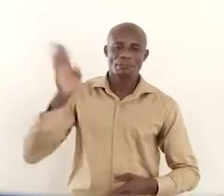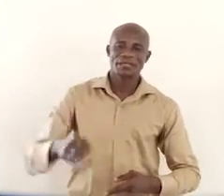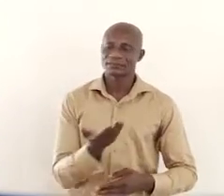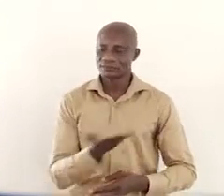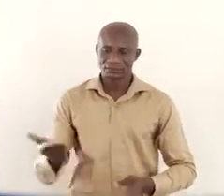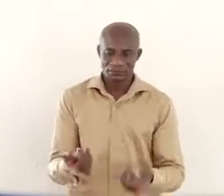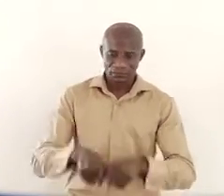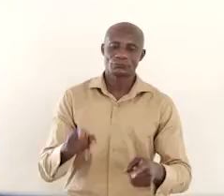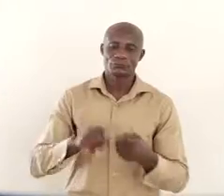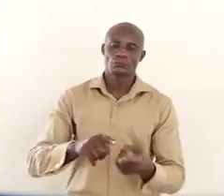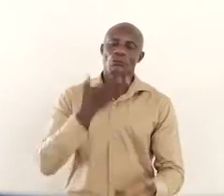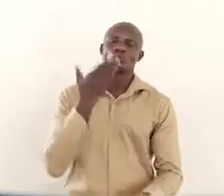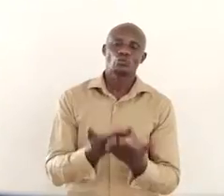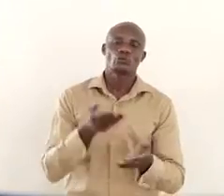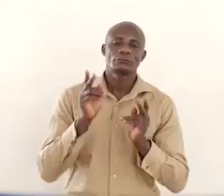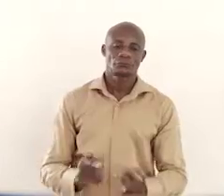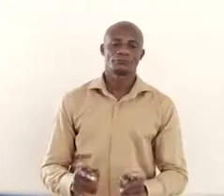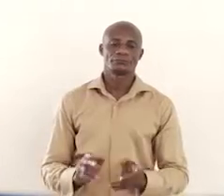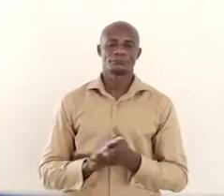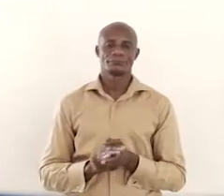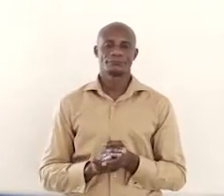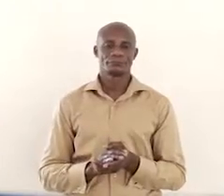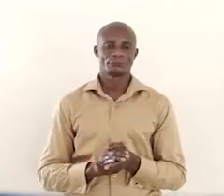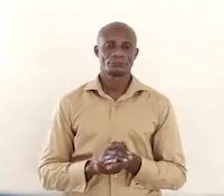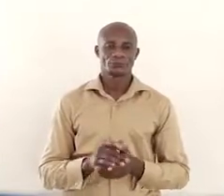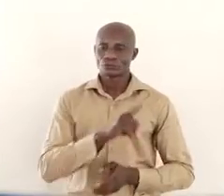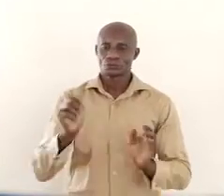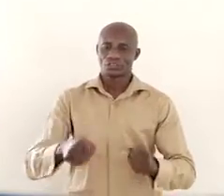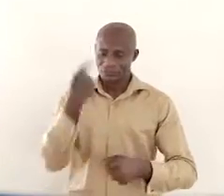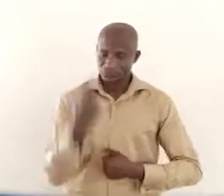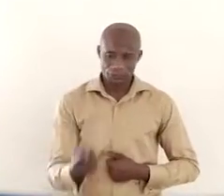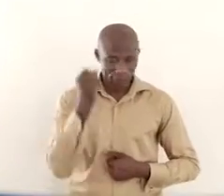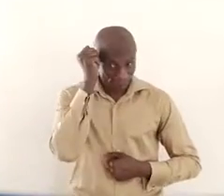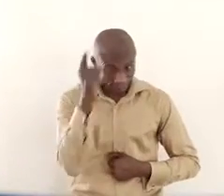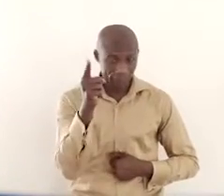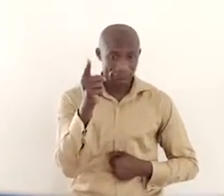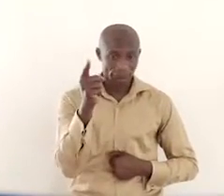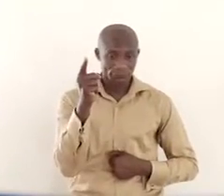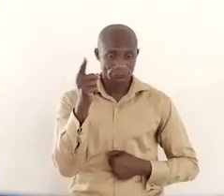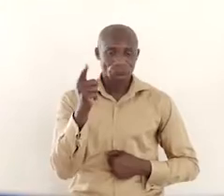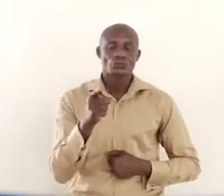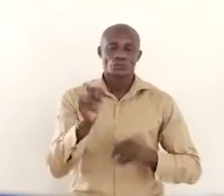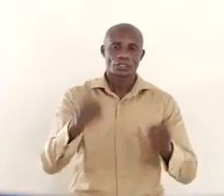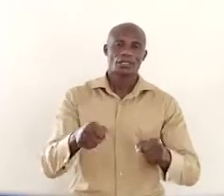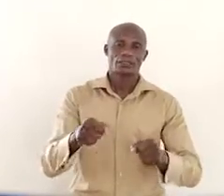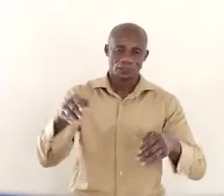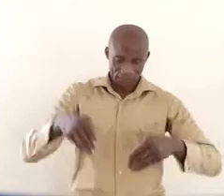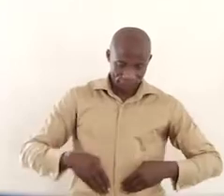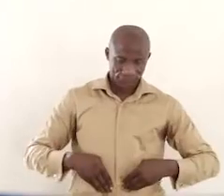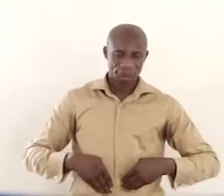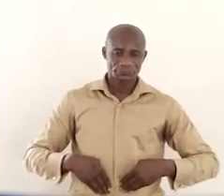do happen to a lot of good people. You can only understand, you can only